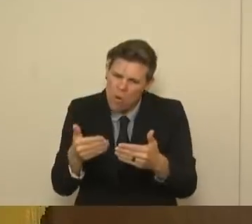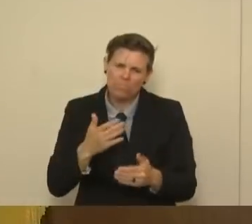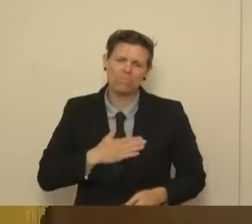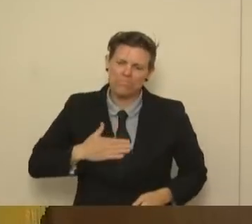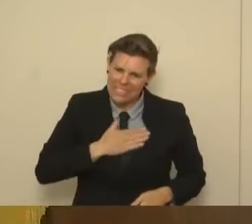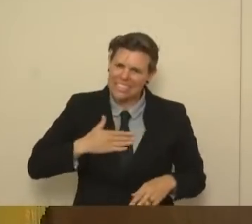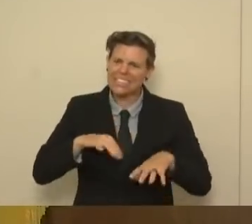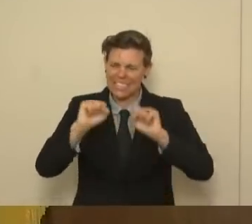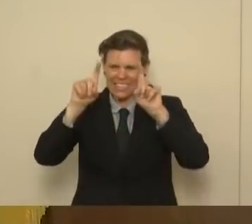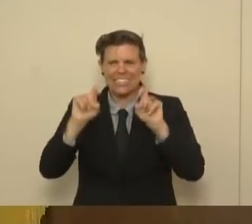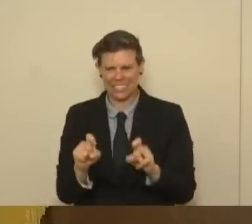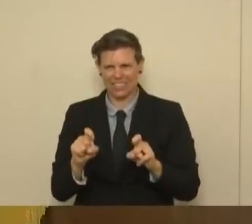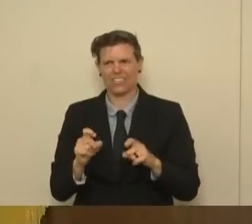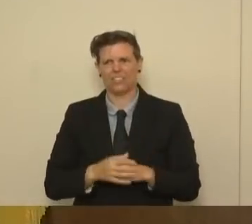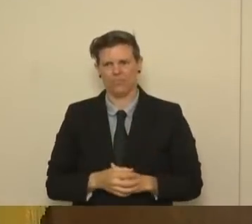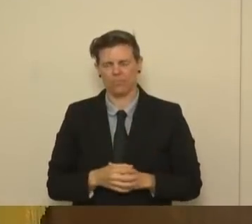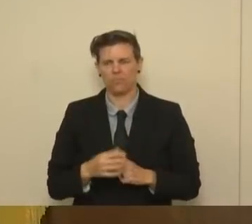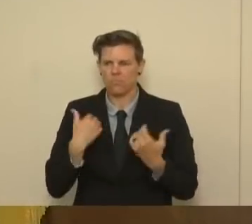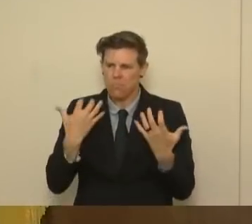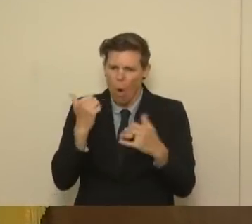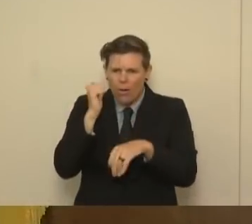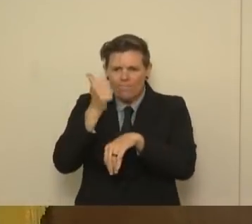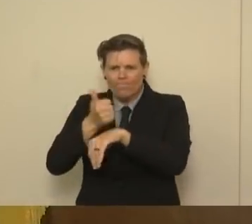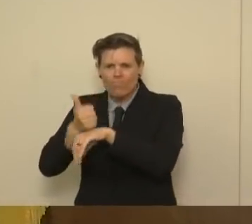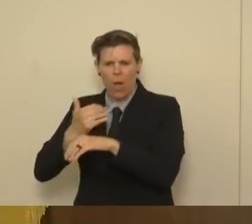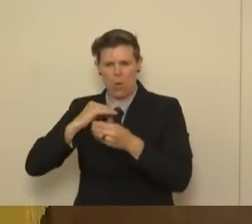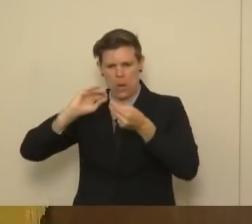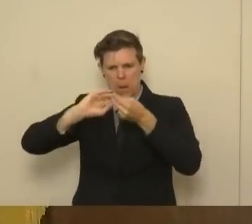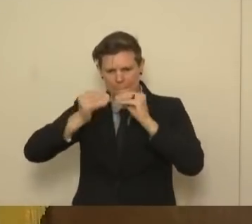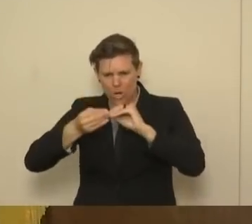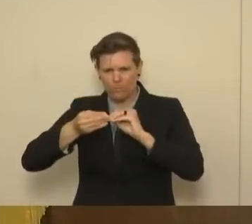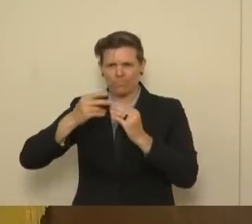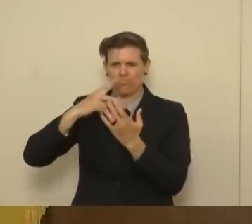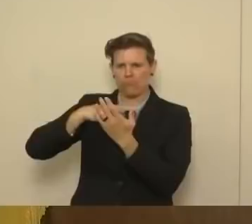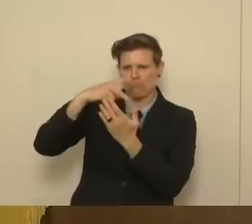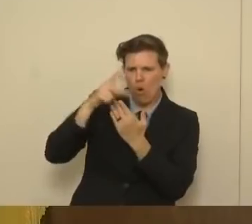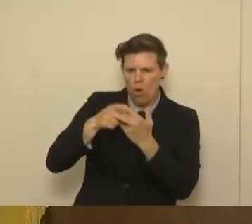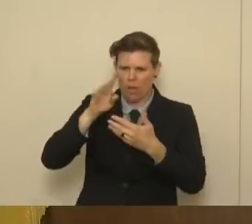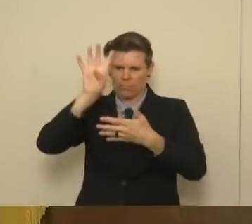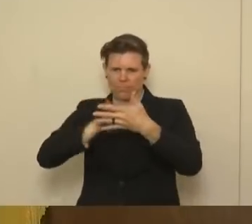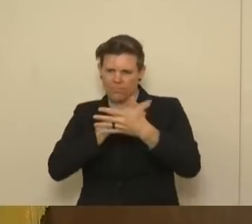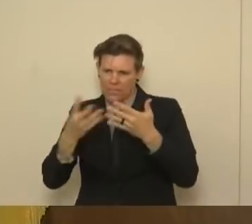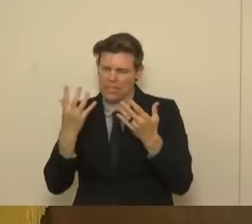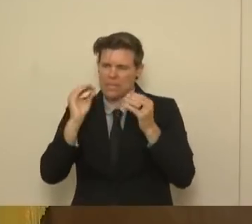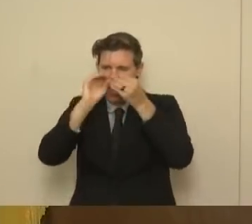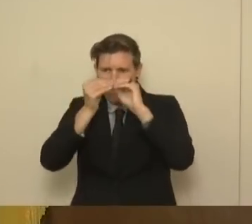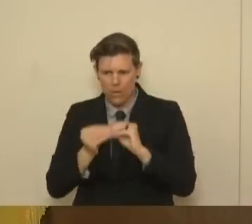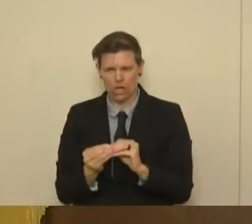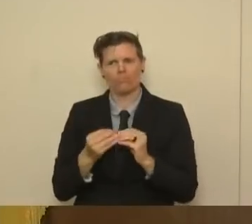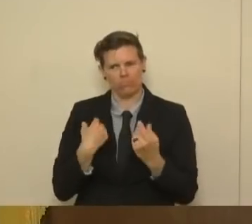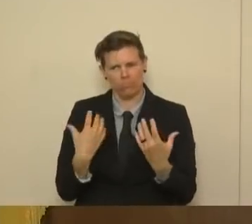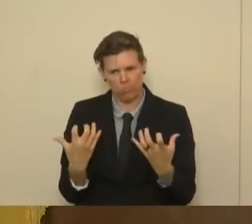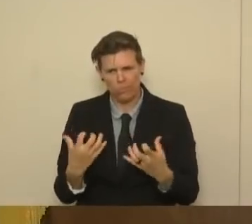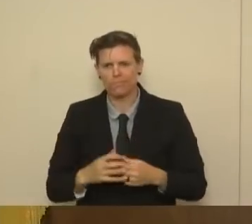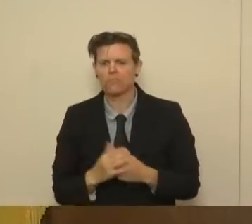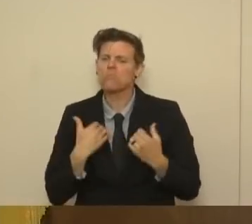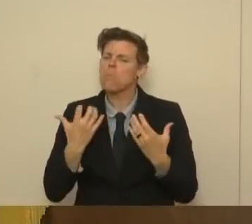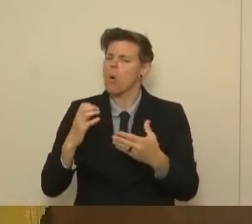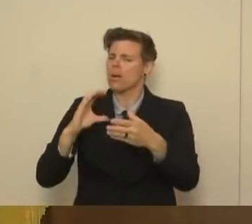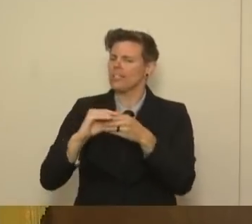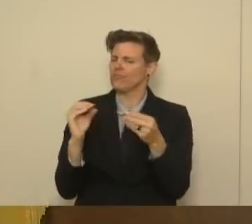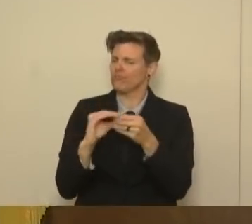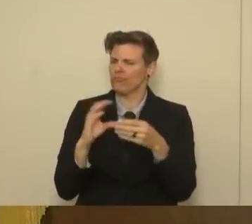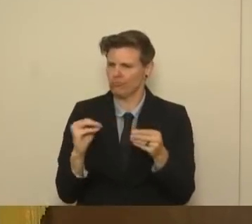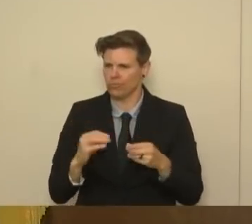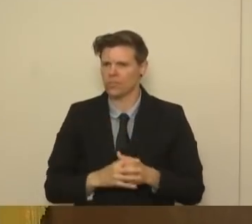testing program. And in case it doesn't come up, I'm just going to take an opportunity before we go to modeling. Testing supplies